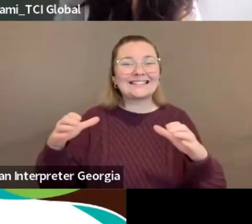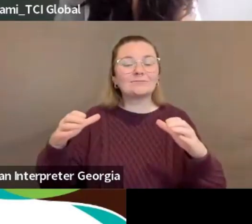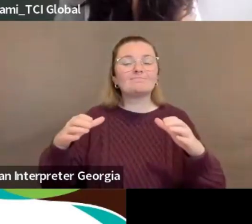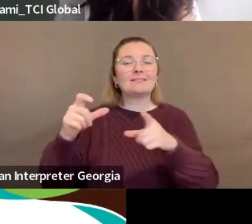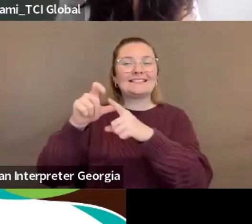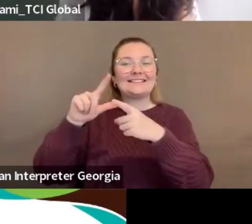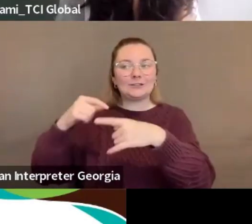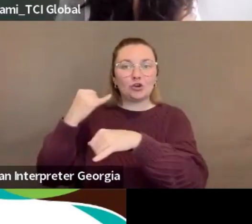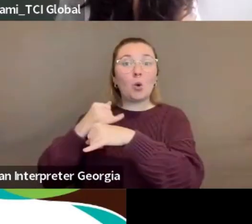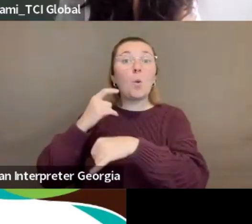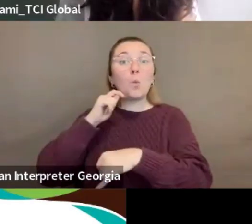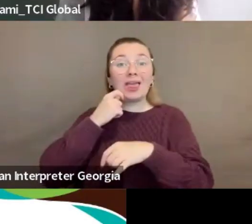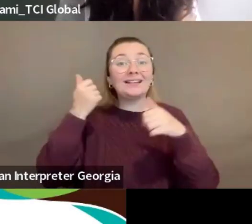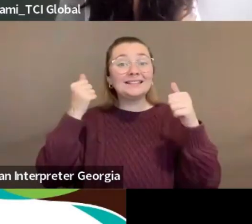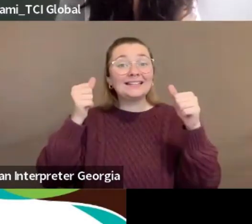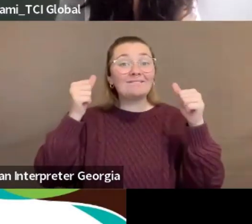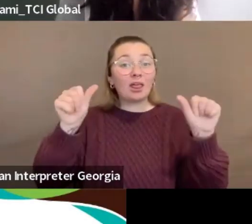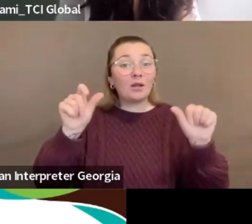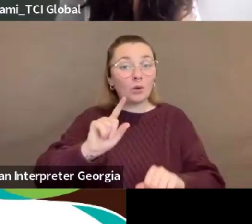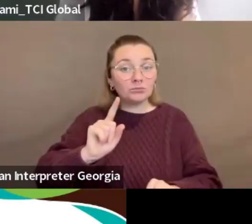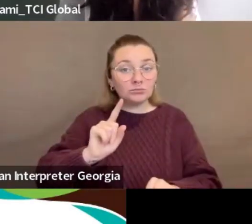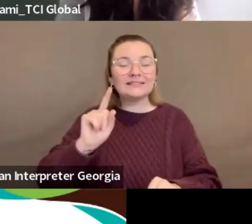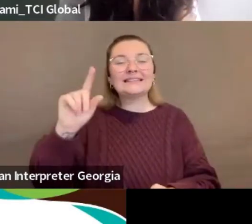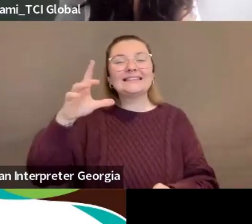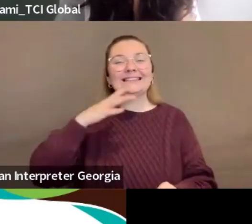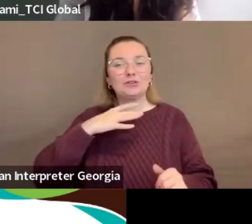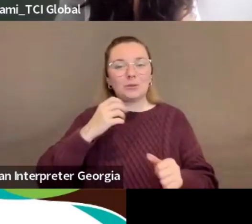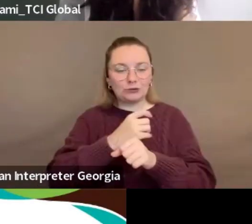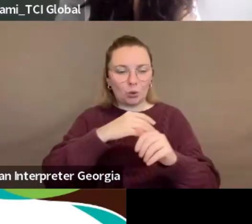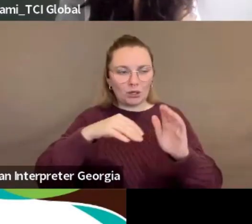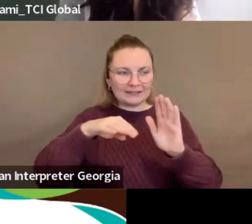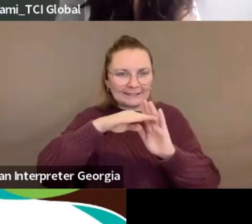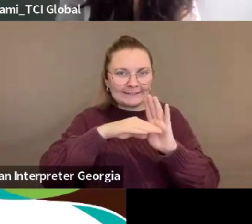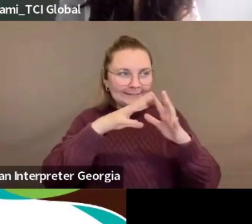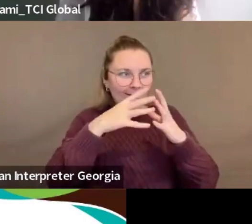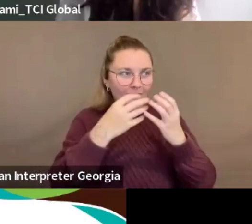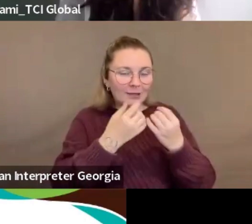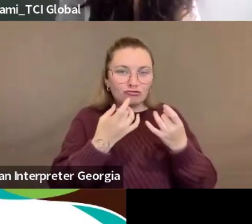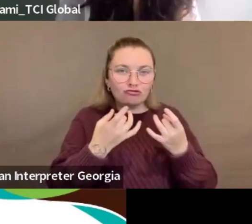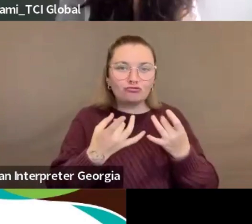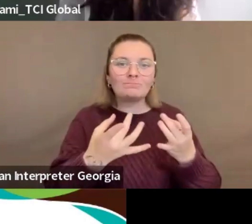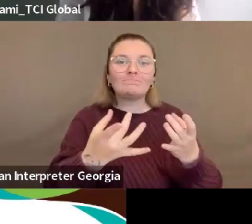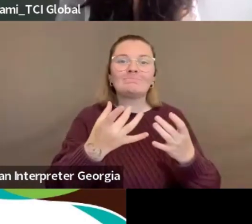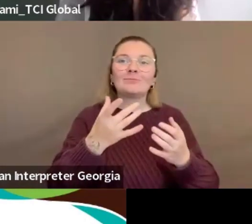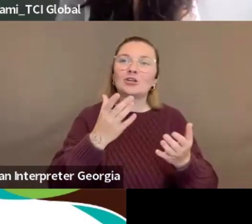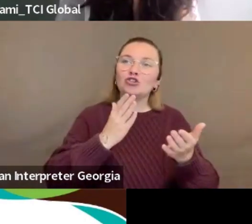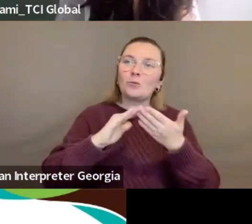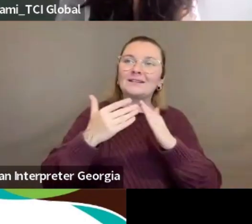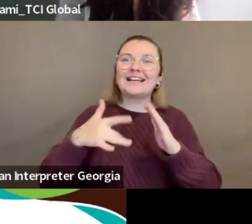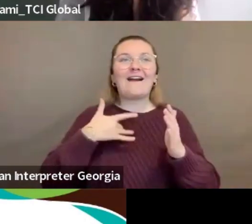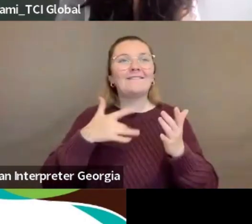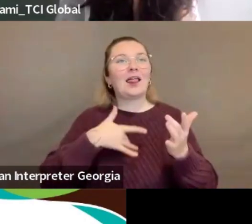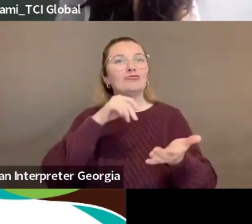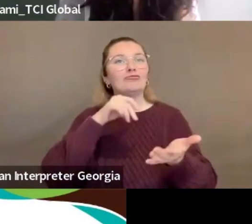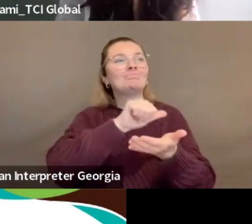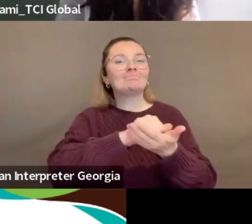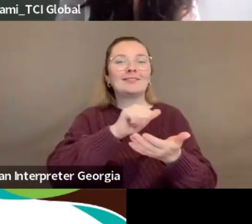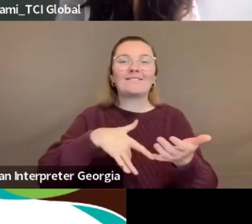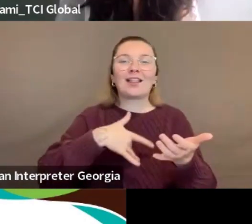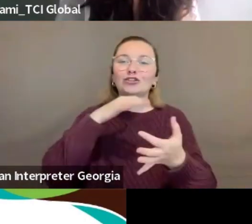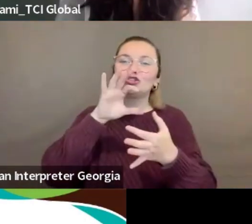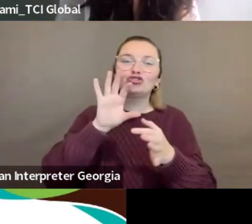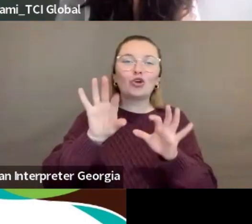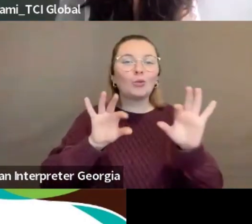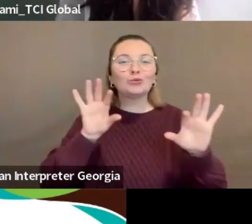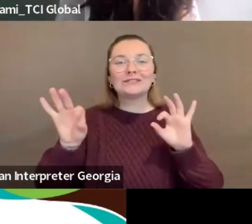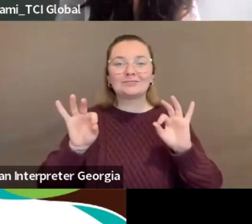Deinstitutionalisation will succeed if we build the conditions that make community life real and chosen. And the evidence from